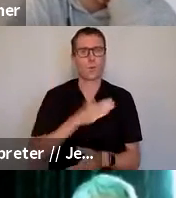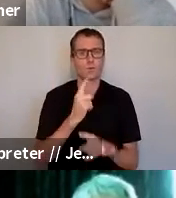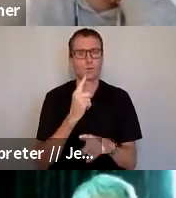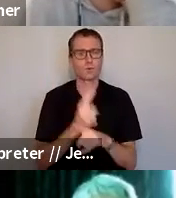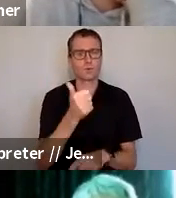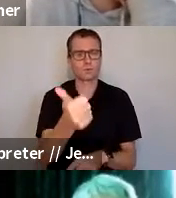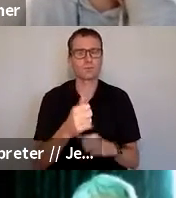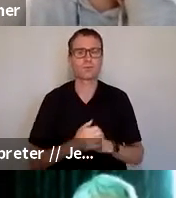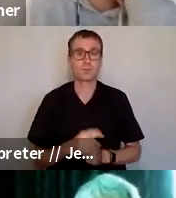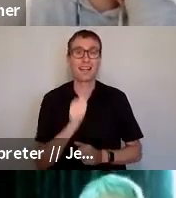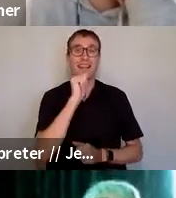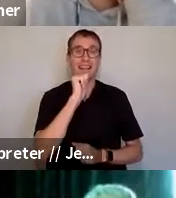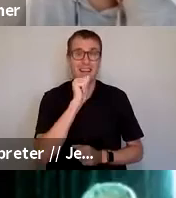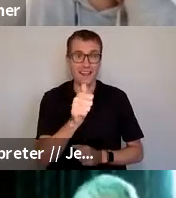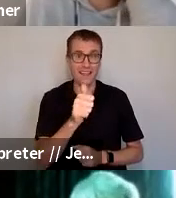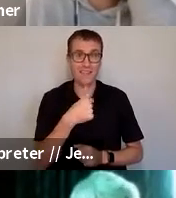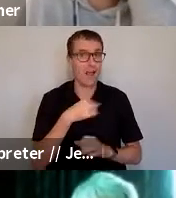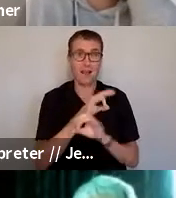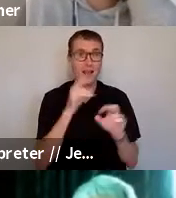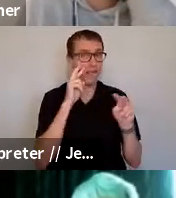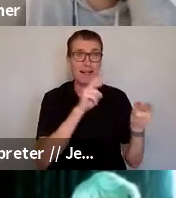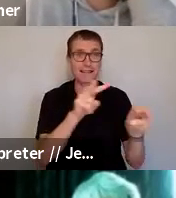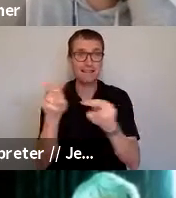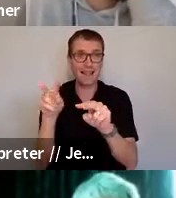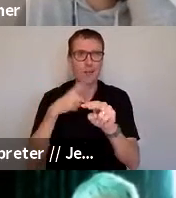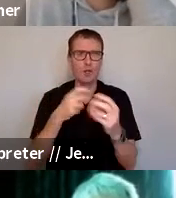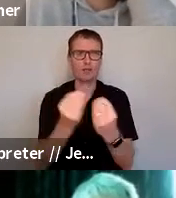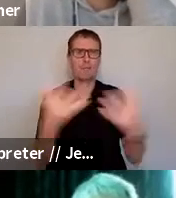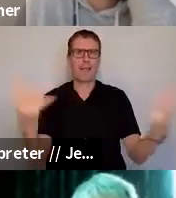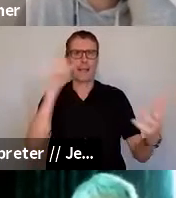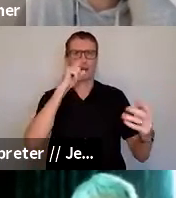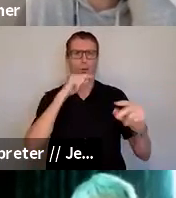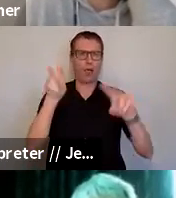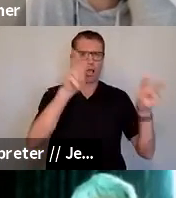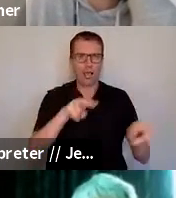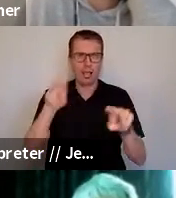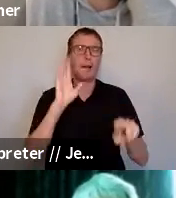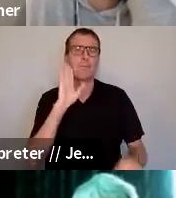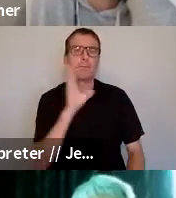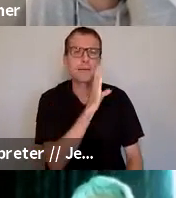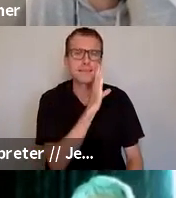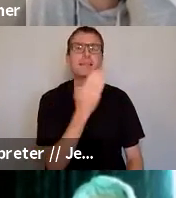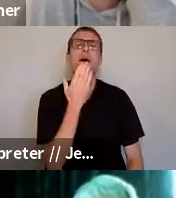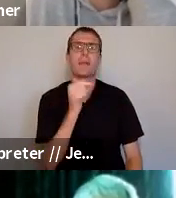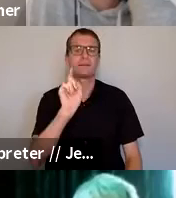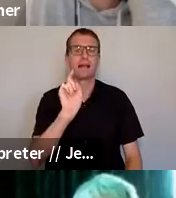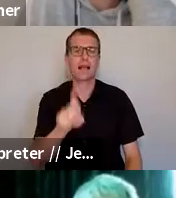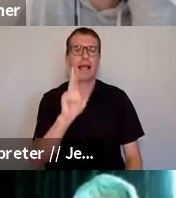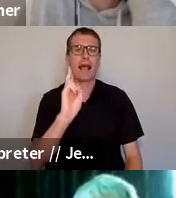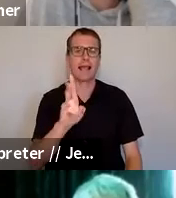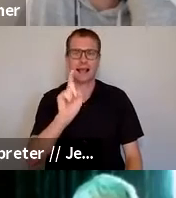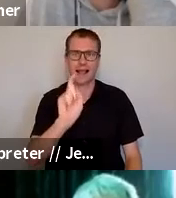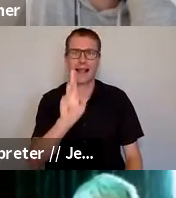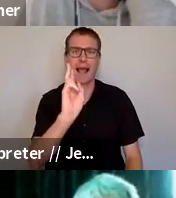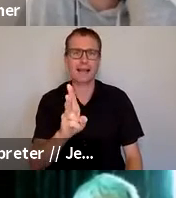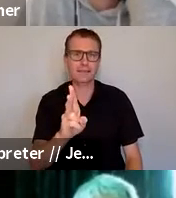on the call, then please feel free to press it again. And also please note that this session is being